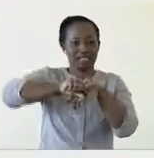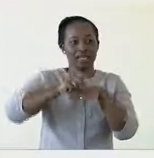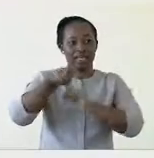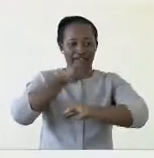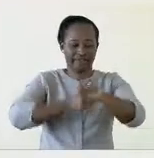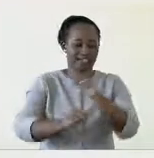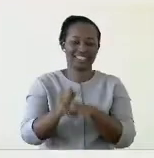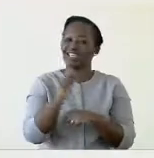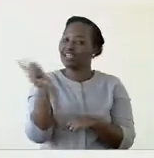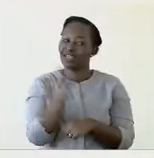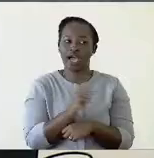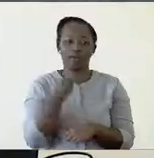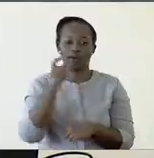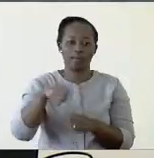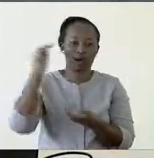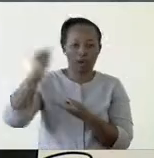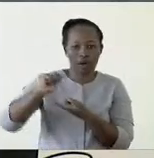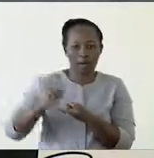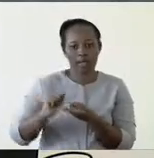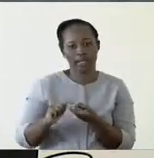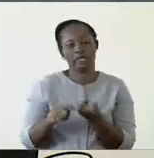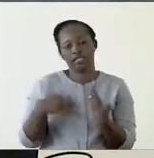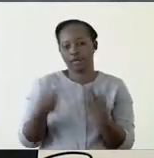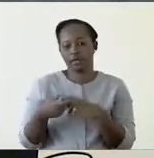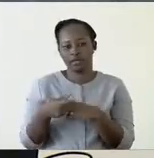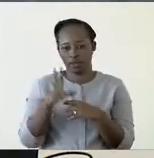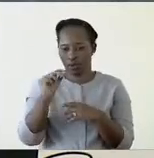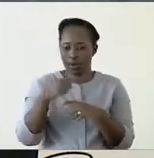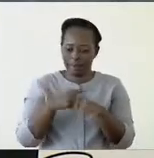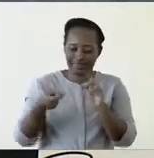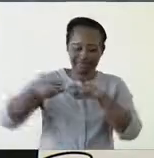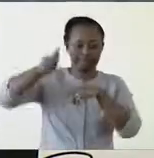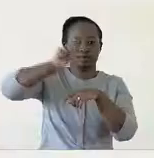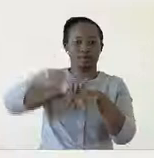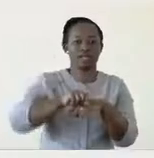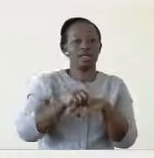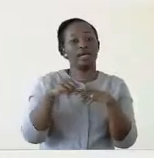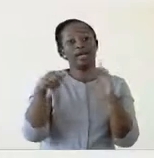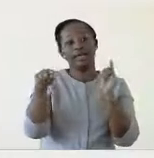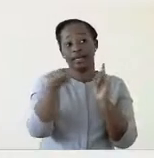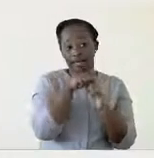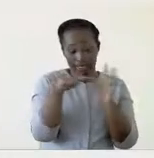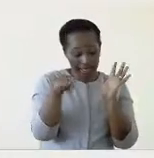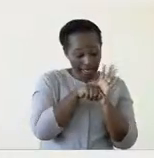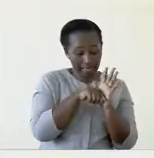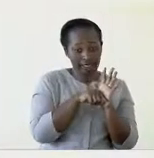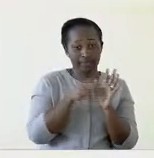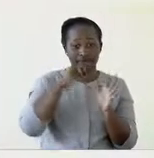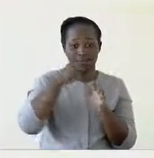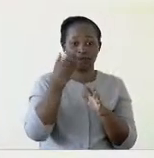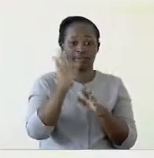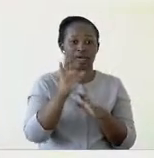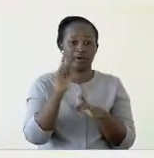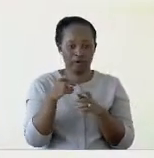It doesn't involve with a decreasing or increasing the effect. All negative feedback loops occurs in series of